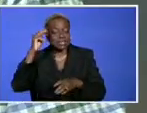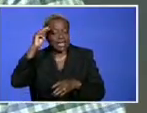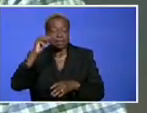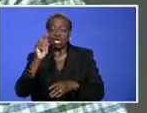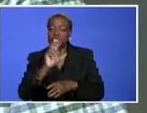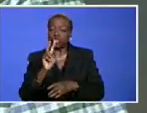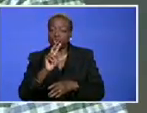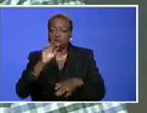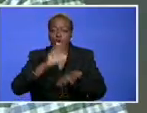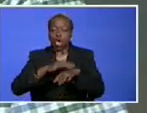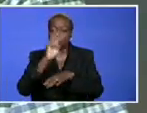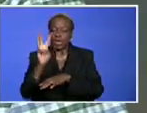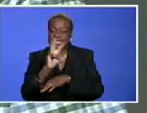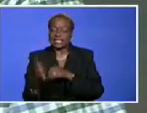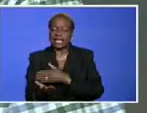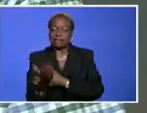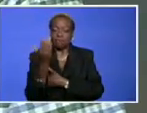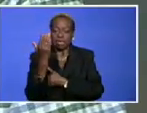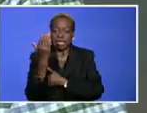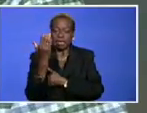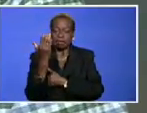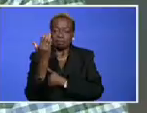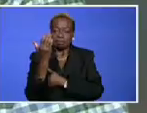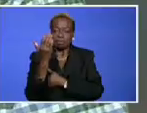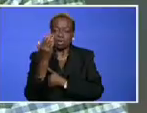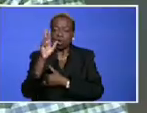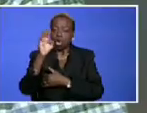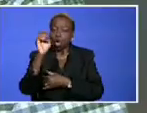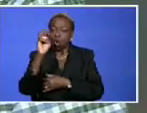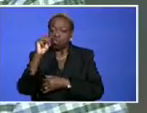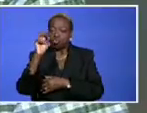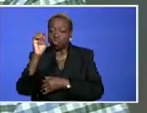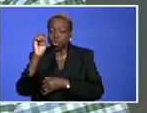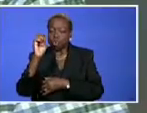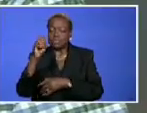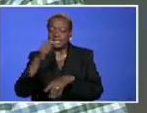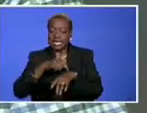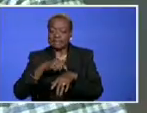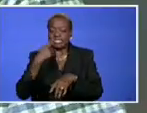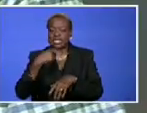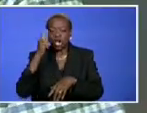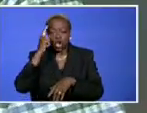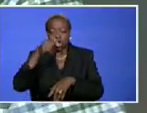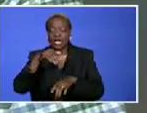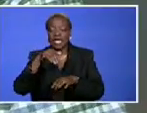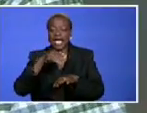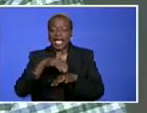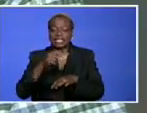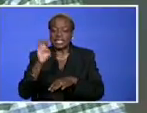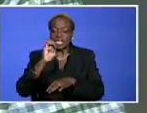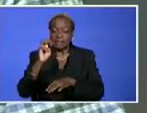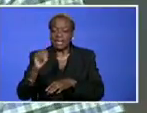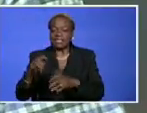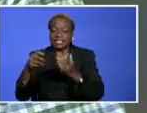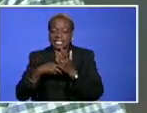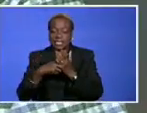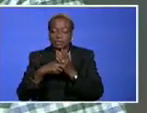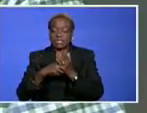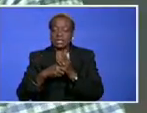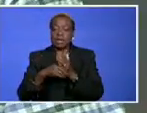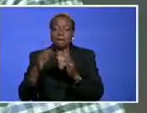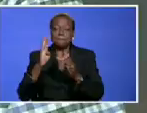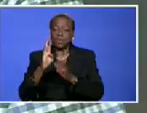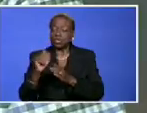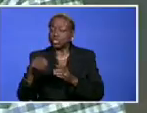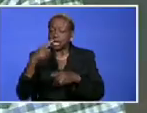a.m. Wednesday morning, Rome time, and told him, look at his email. And his ticket was booked to come home. And